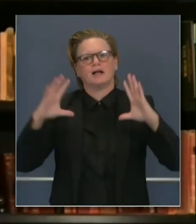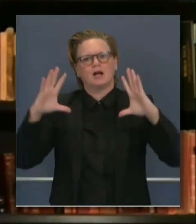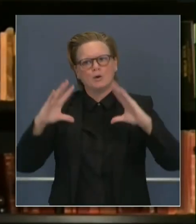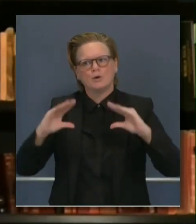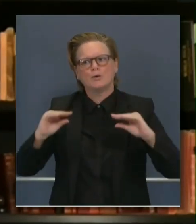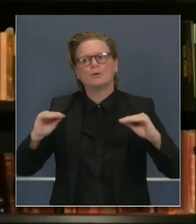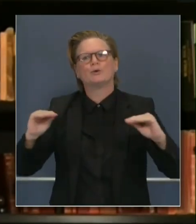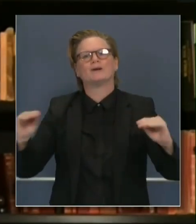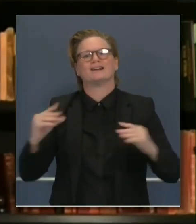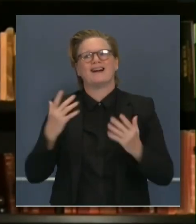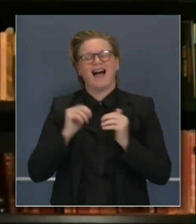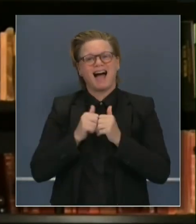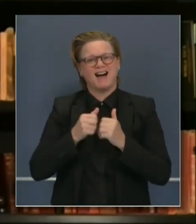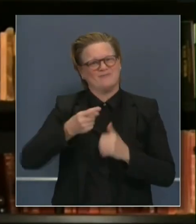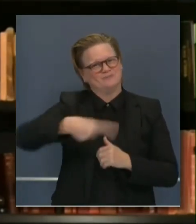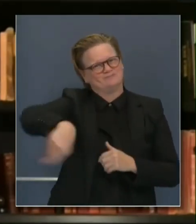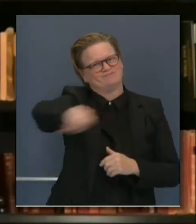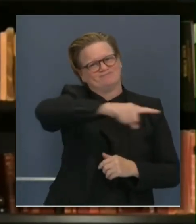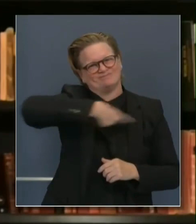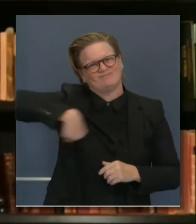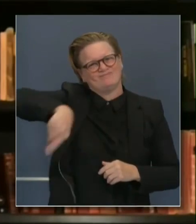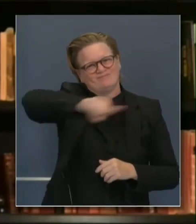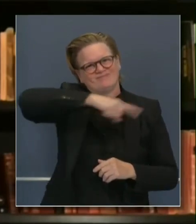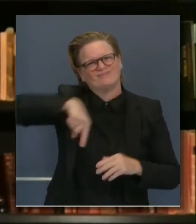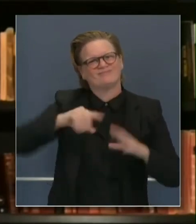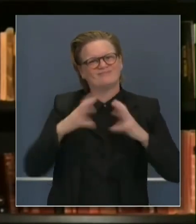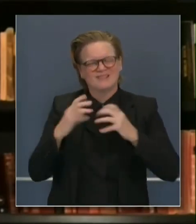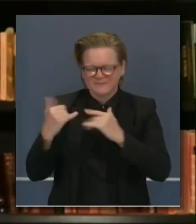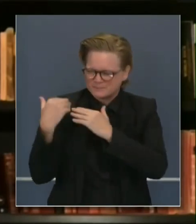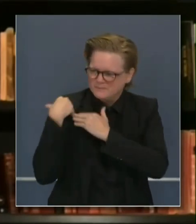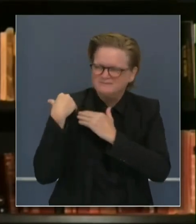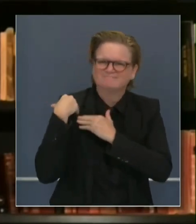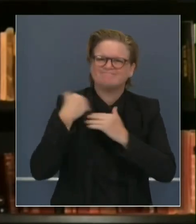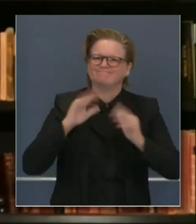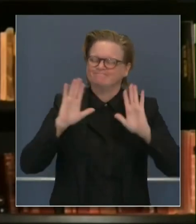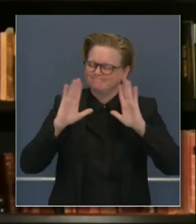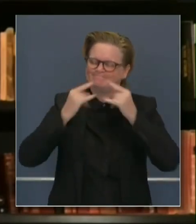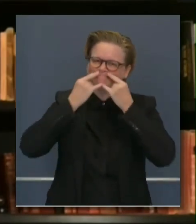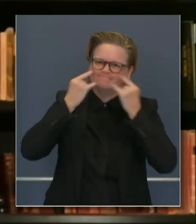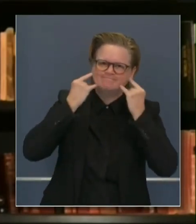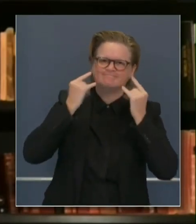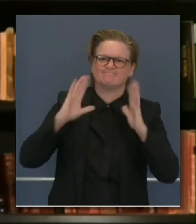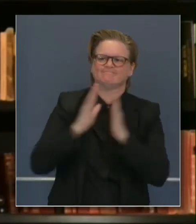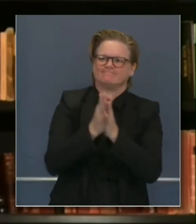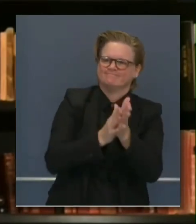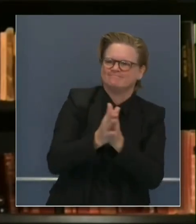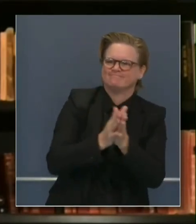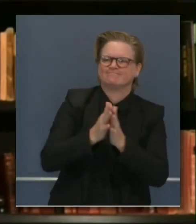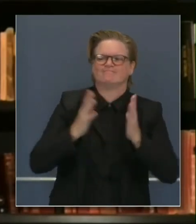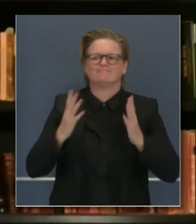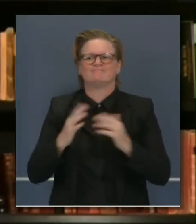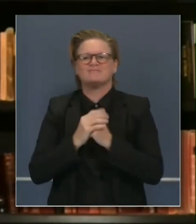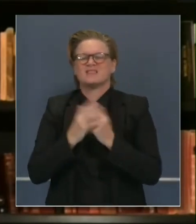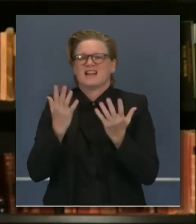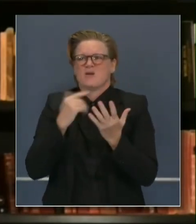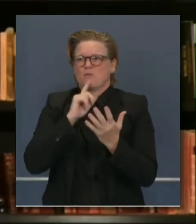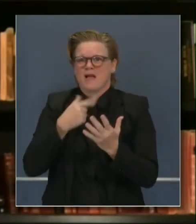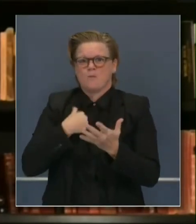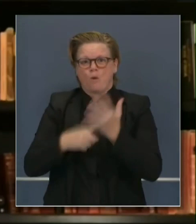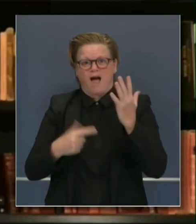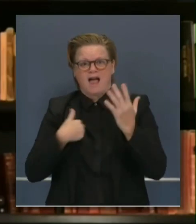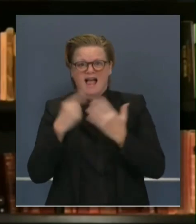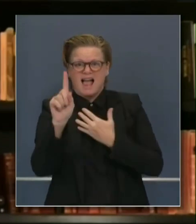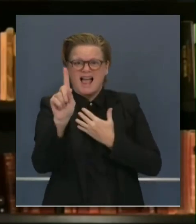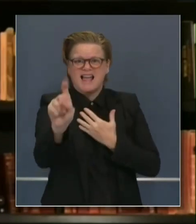responsibility and task. I'm not naive about what's being asked of you. I'm not naive about the pressure and stress that